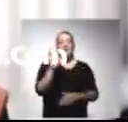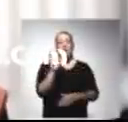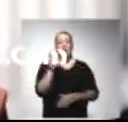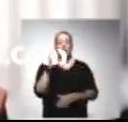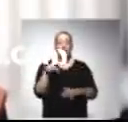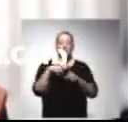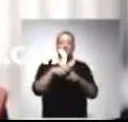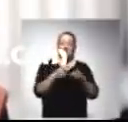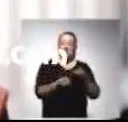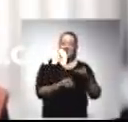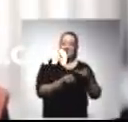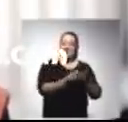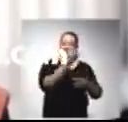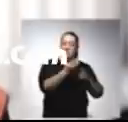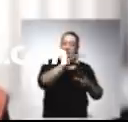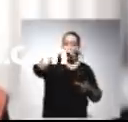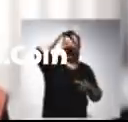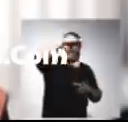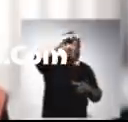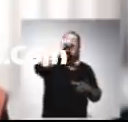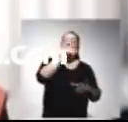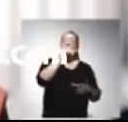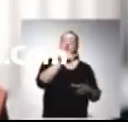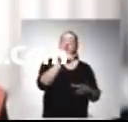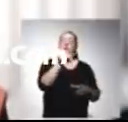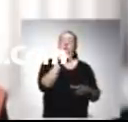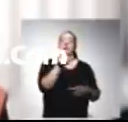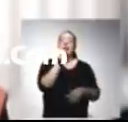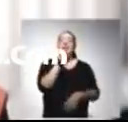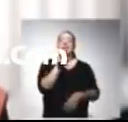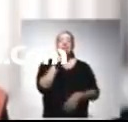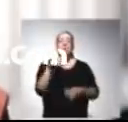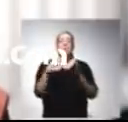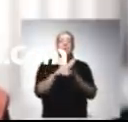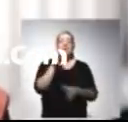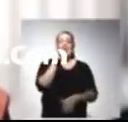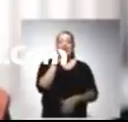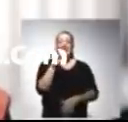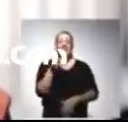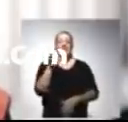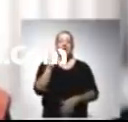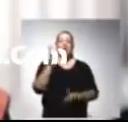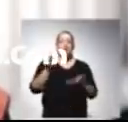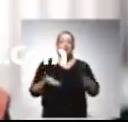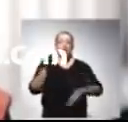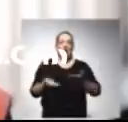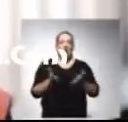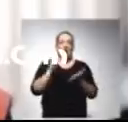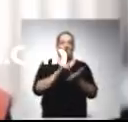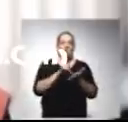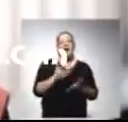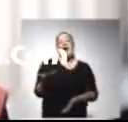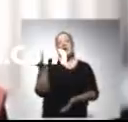out working on the greenhouse today, I would check it, sit down, take a break. There's more lava coming in, but